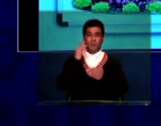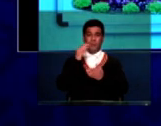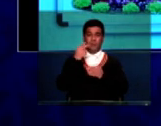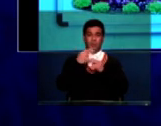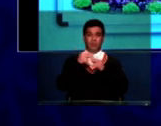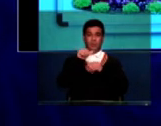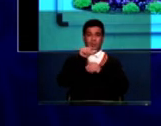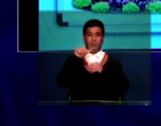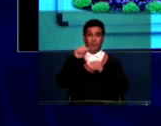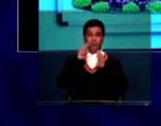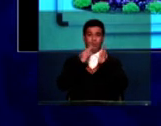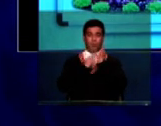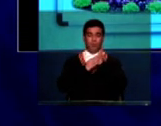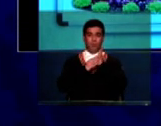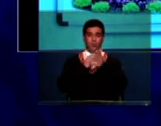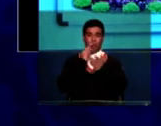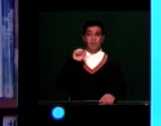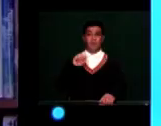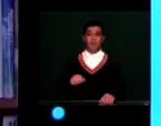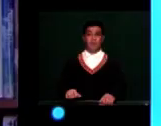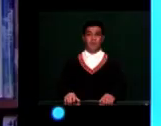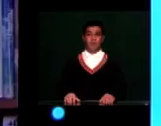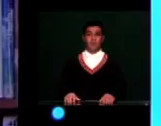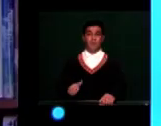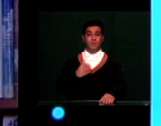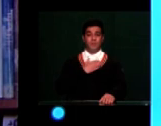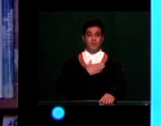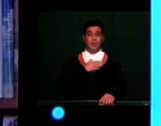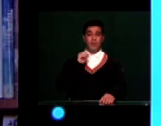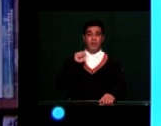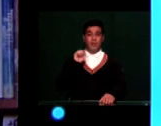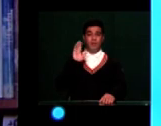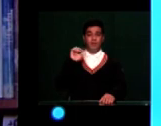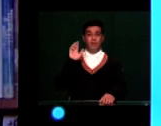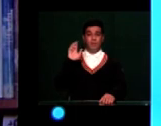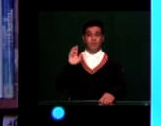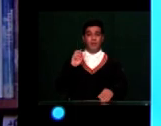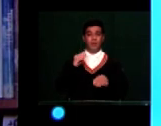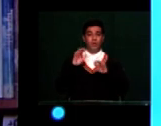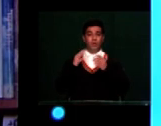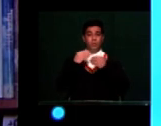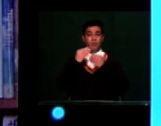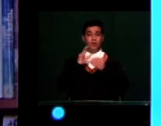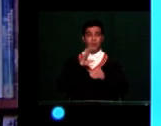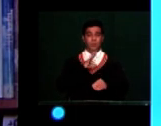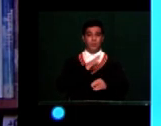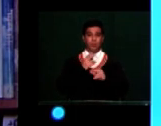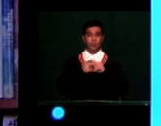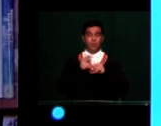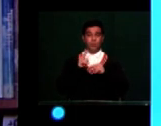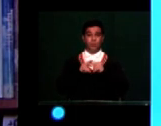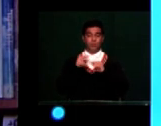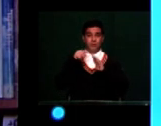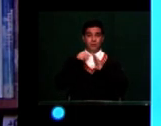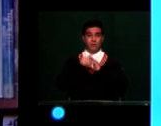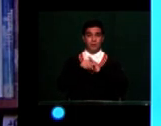9 natijaga ega bo'lamiz. Bizga A va B hodisalar berilgan bo'lsin. Ushbu